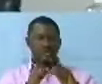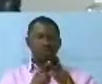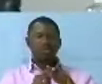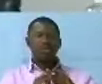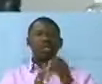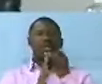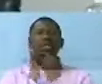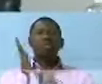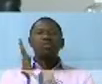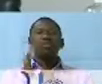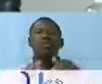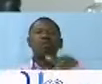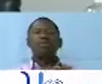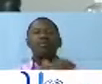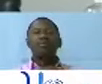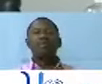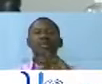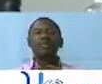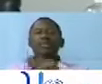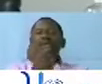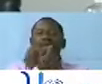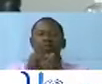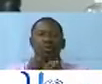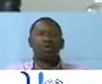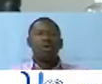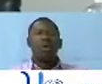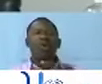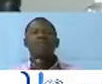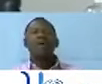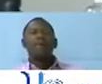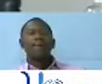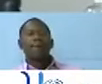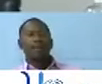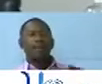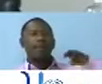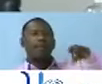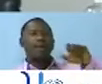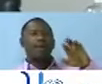attention of Mrs. Mariam Denton.